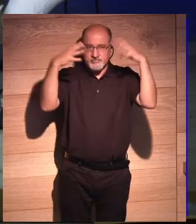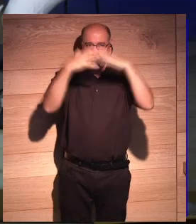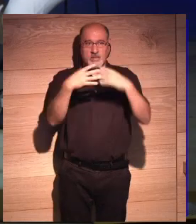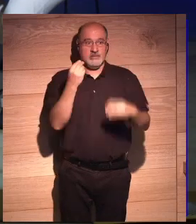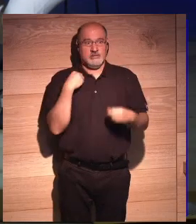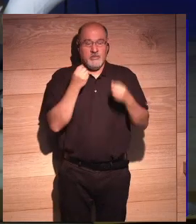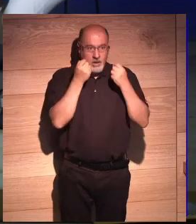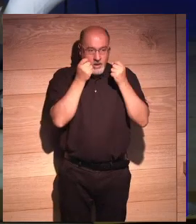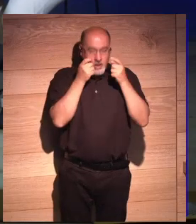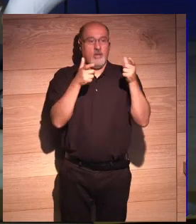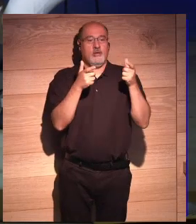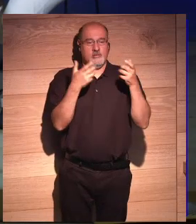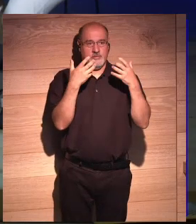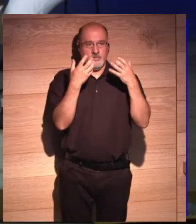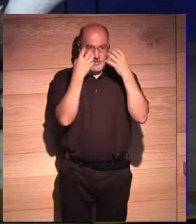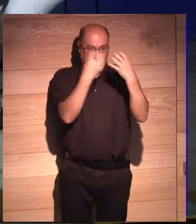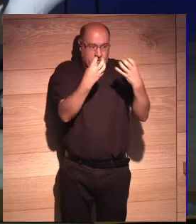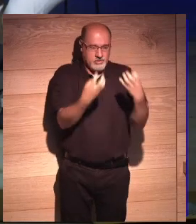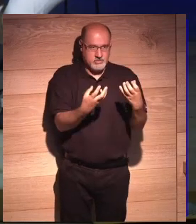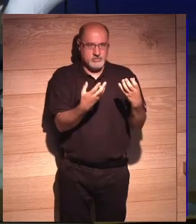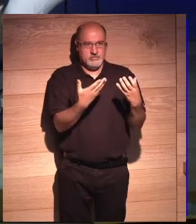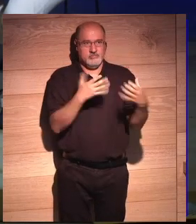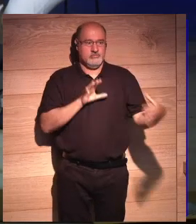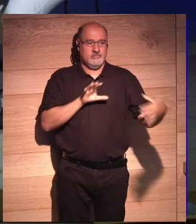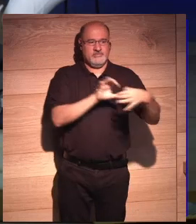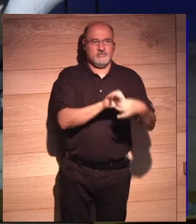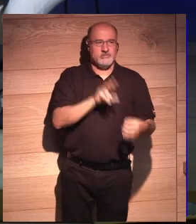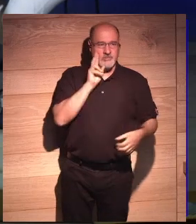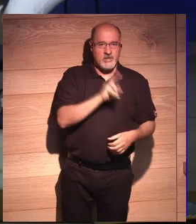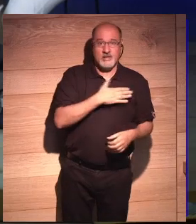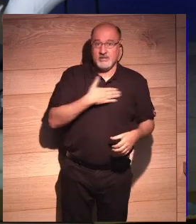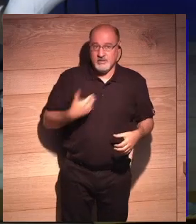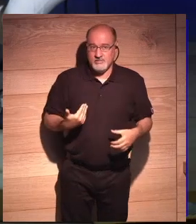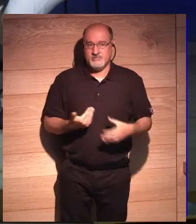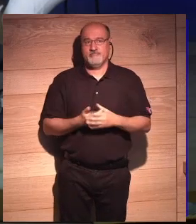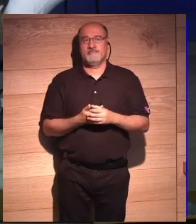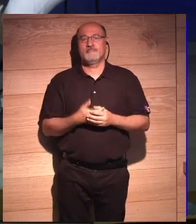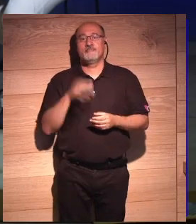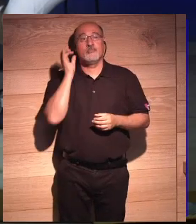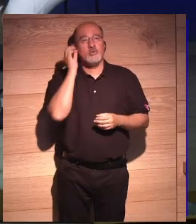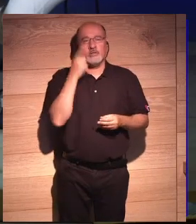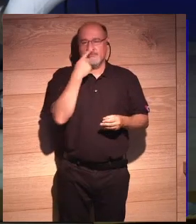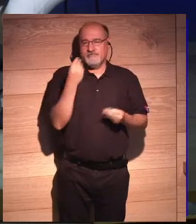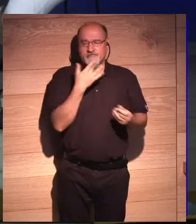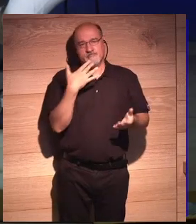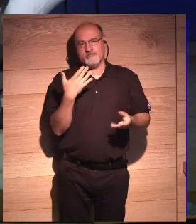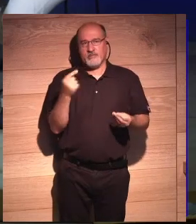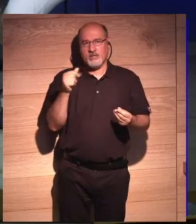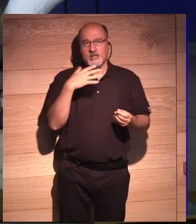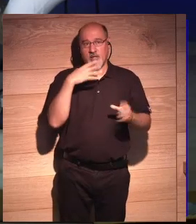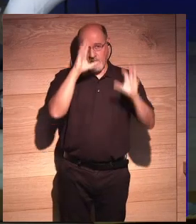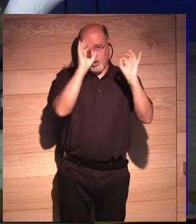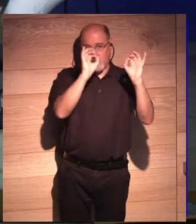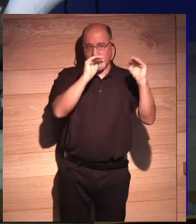elderly person, so that they can create something that really appeals to everyone? Some people say that women